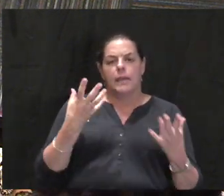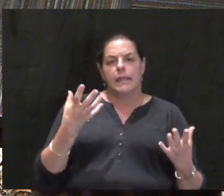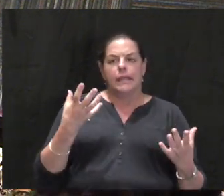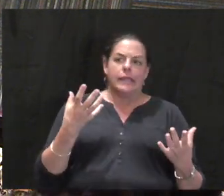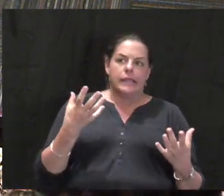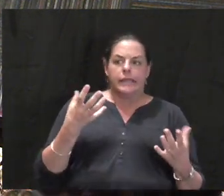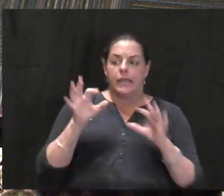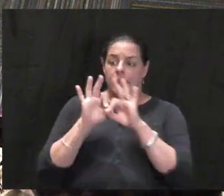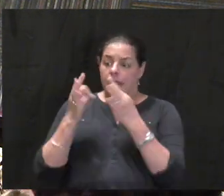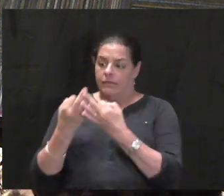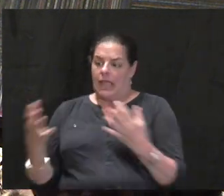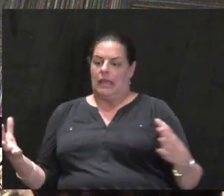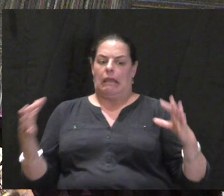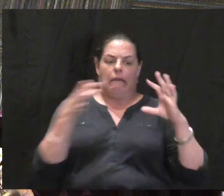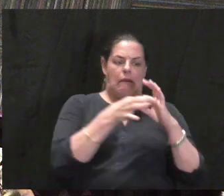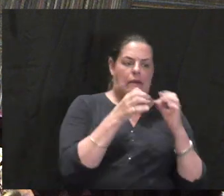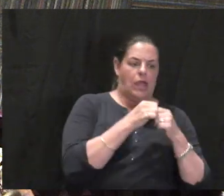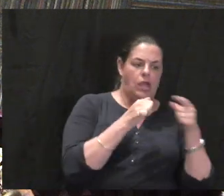always, different from day to day.